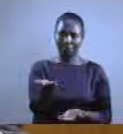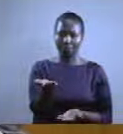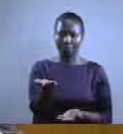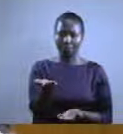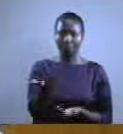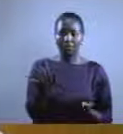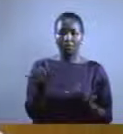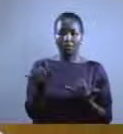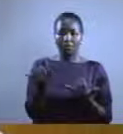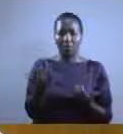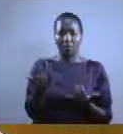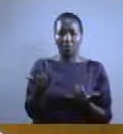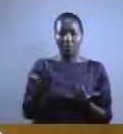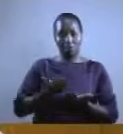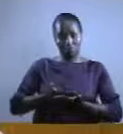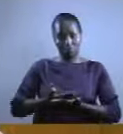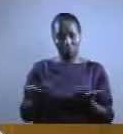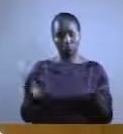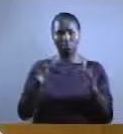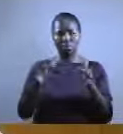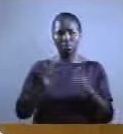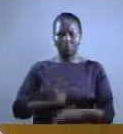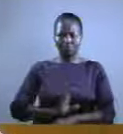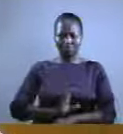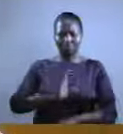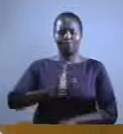and ignite new confidence in the investor